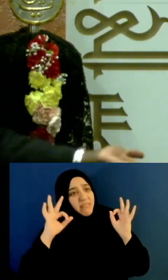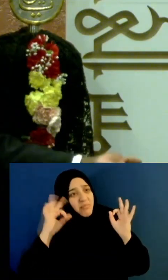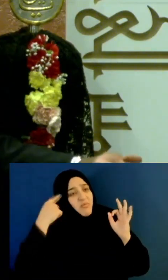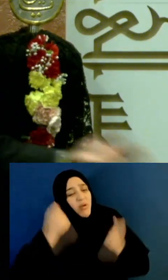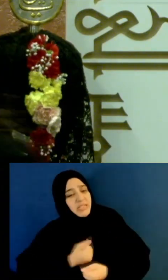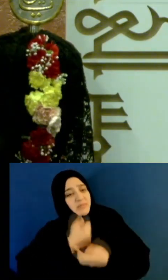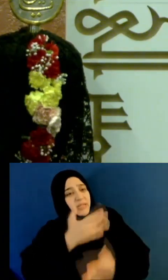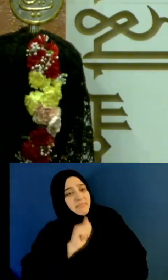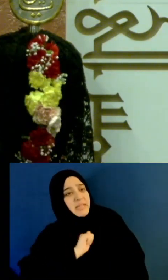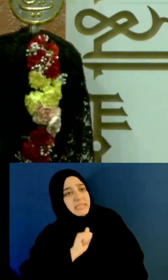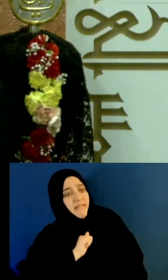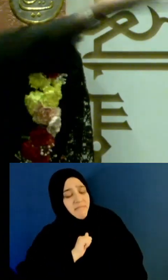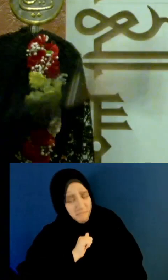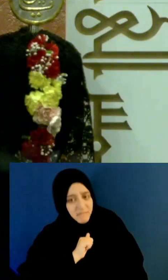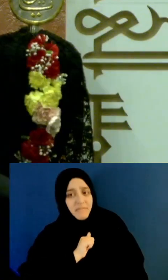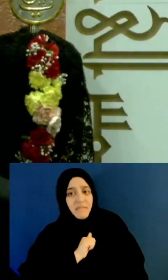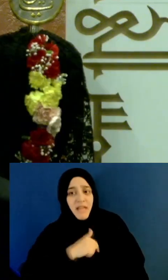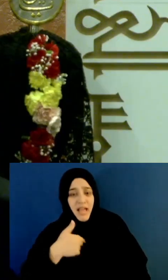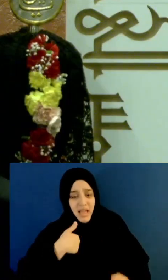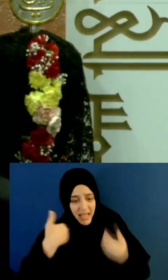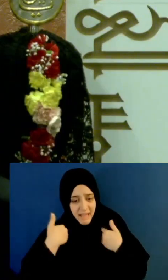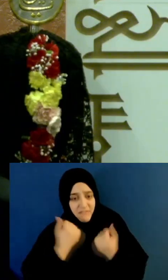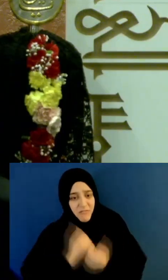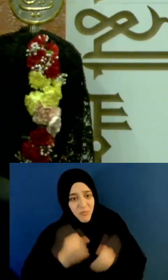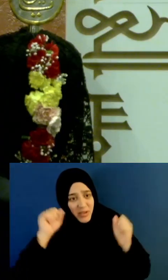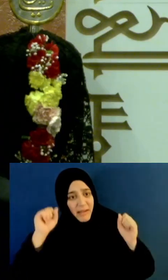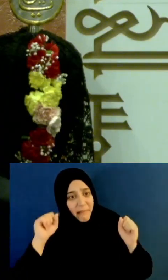have freedom. Nare Haidari.